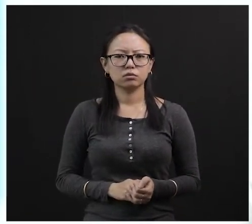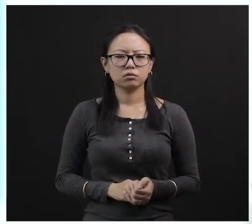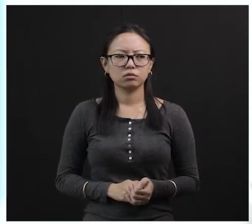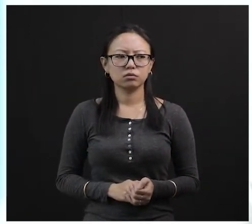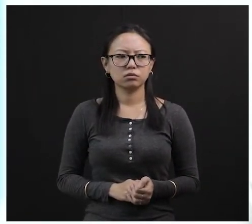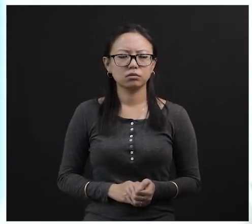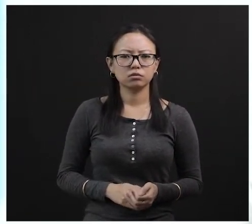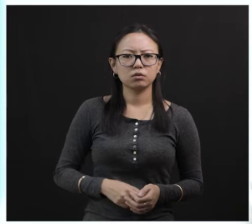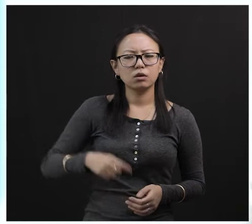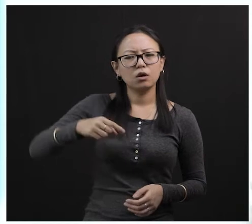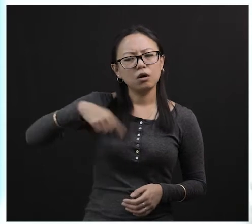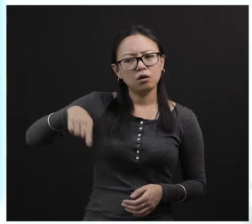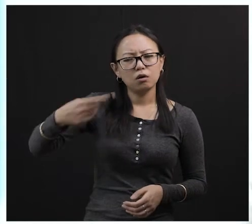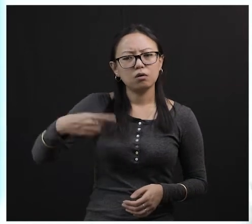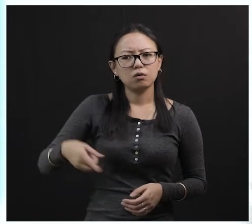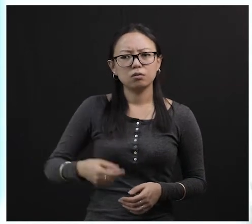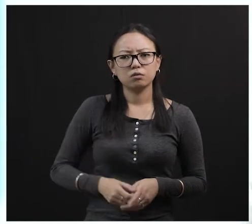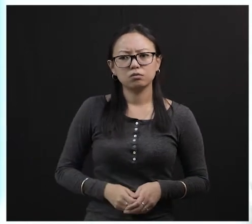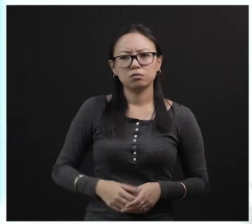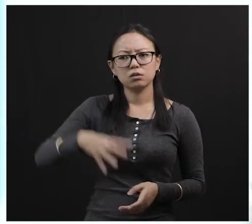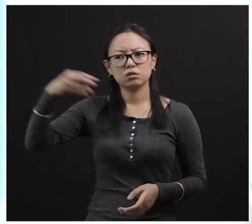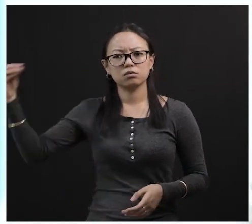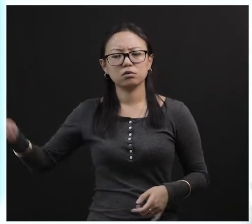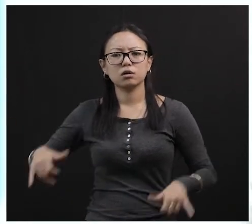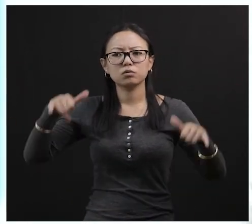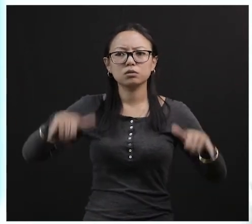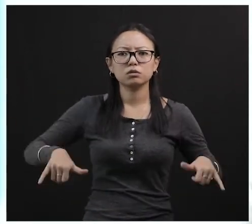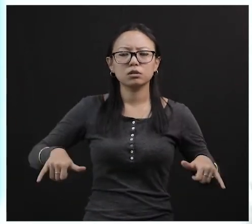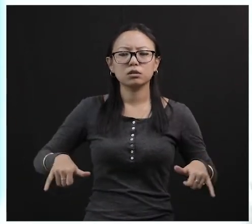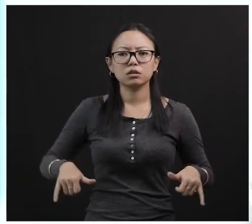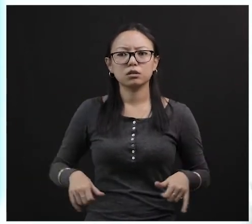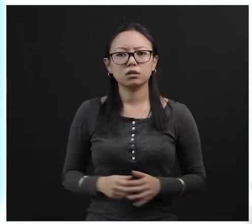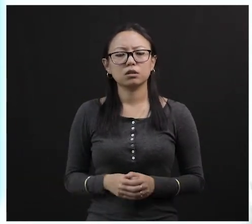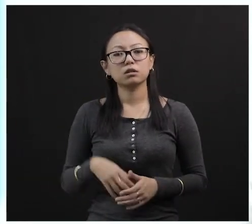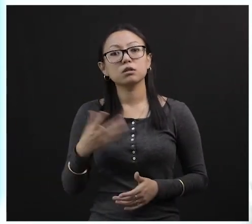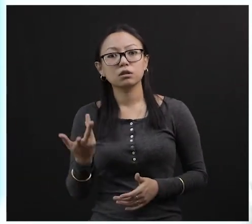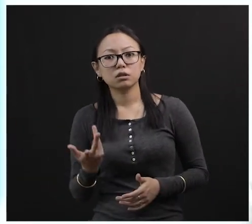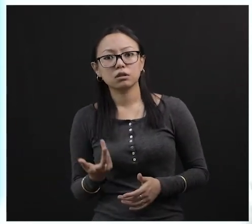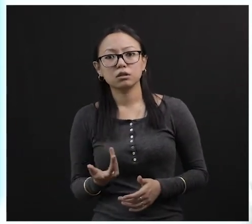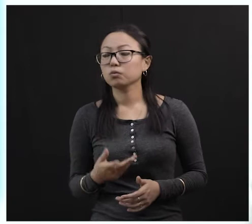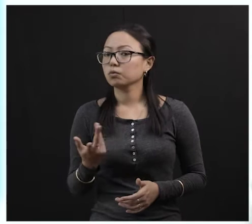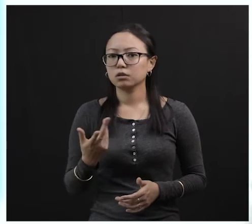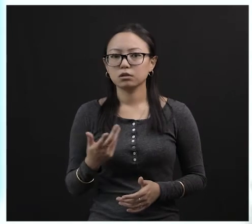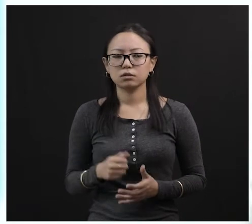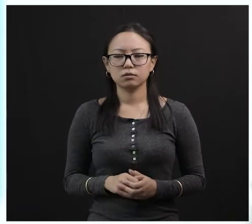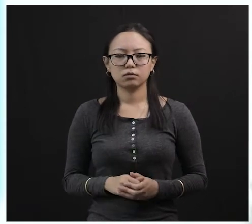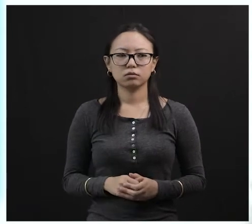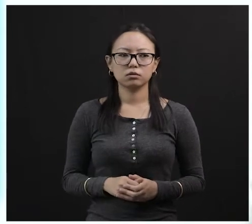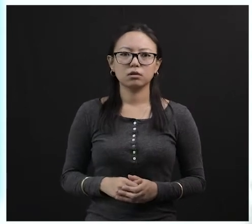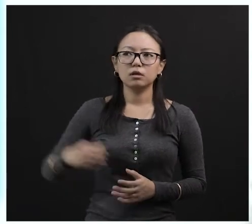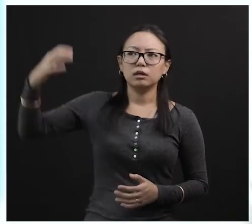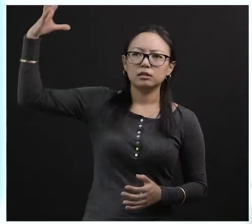of the sun, falling on the rocks, yes or no? And slowly, slowly, if it heats up, heats up, heats up, and